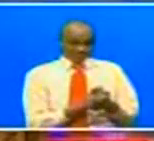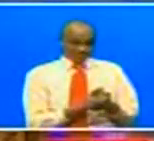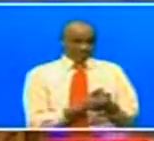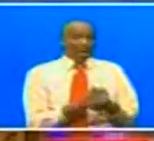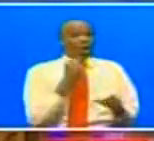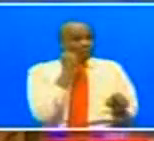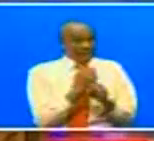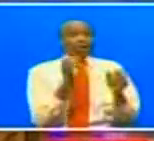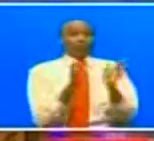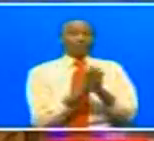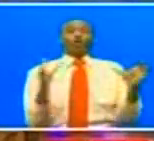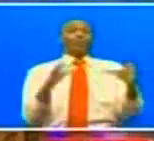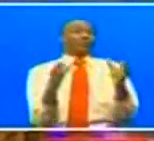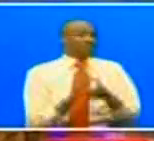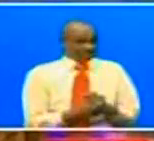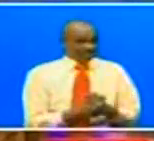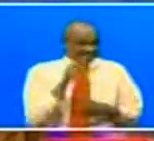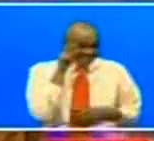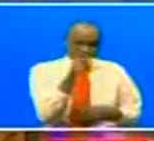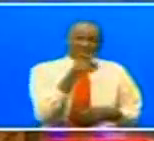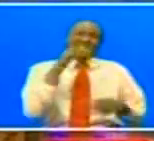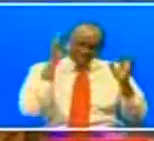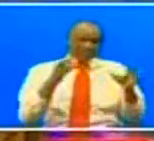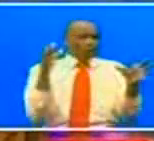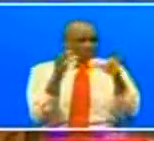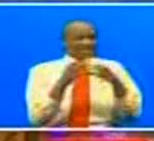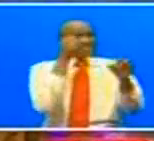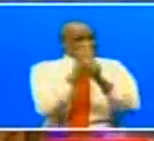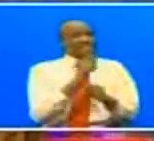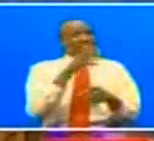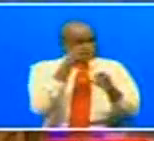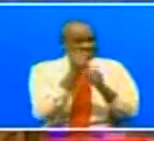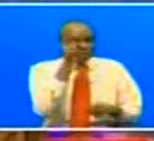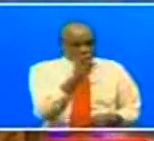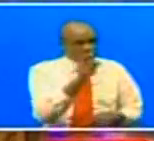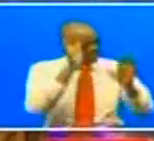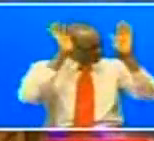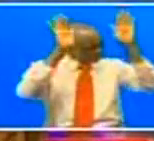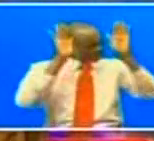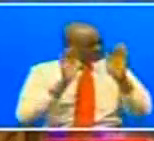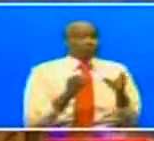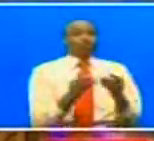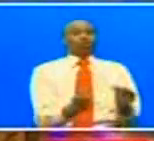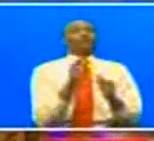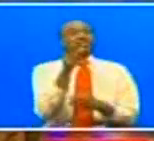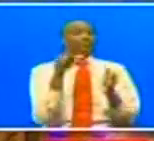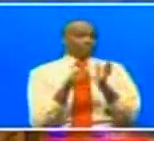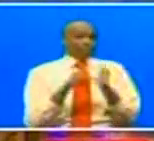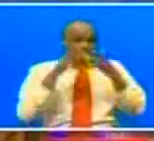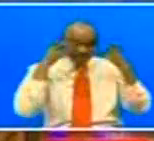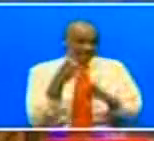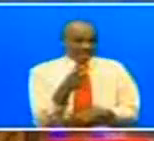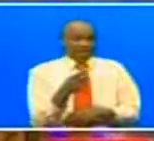working with communities. So earning the trust of communities is absolutely critical to beating terrorism. That